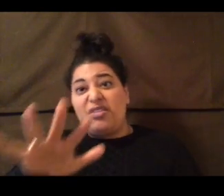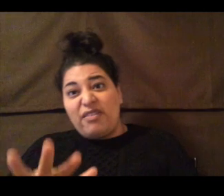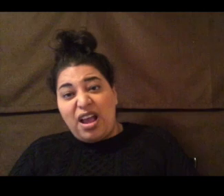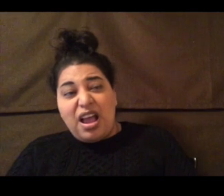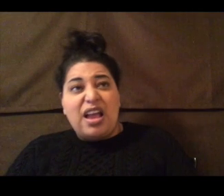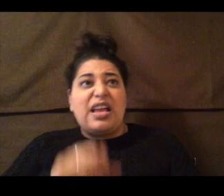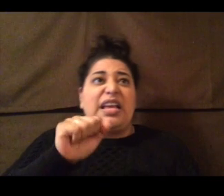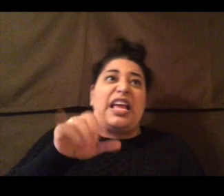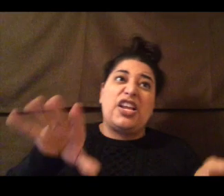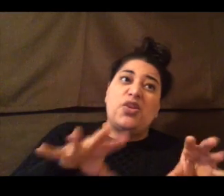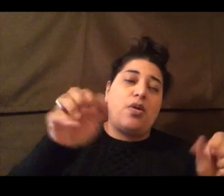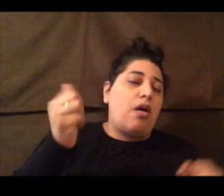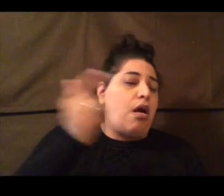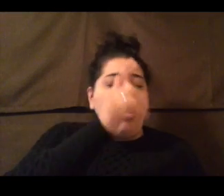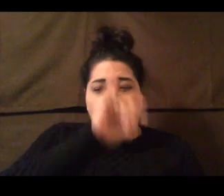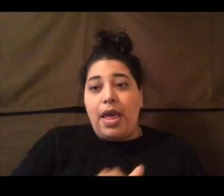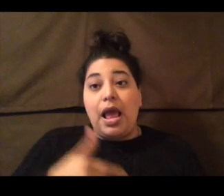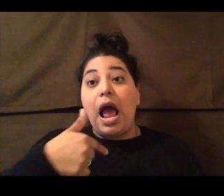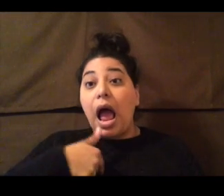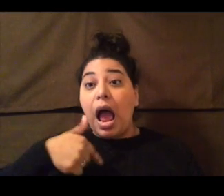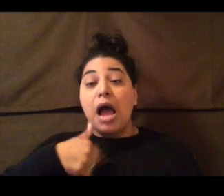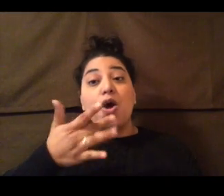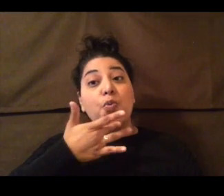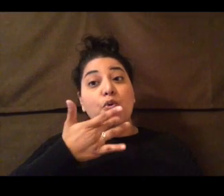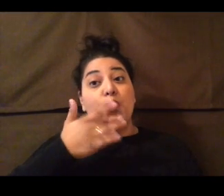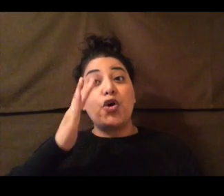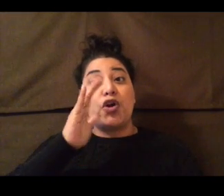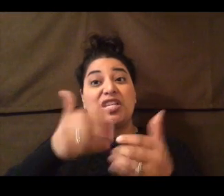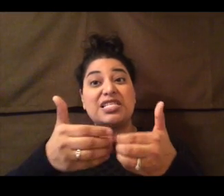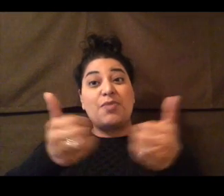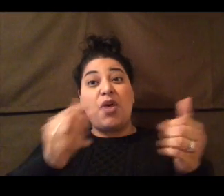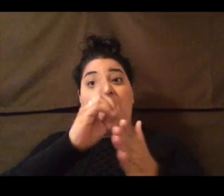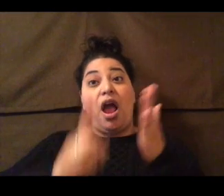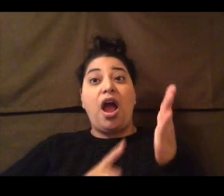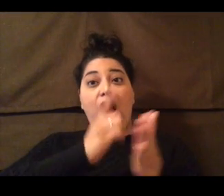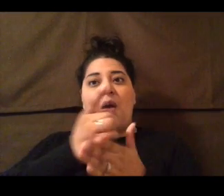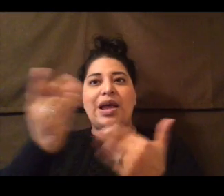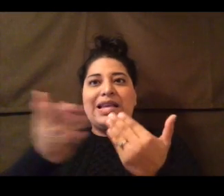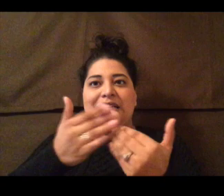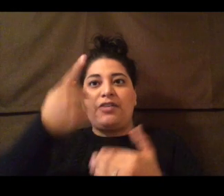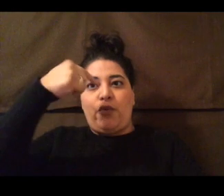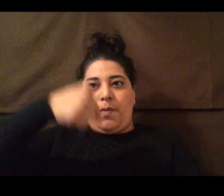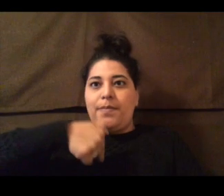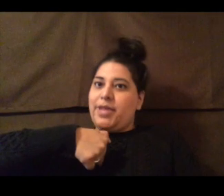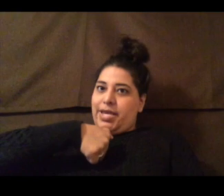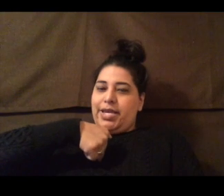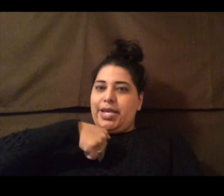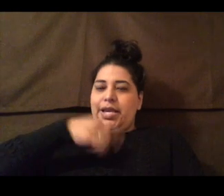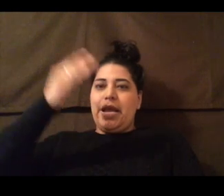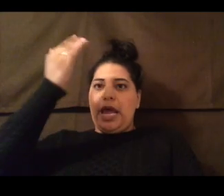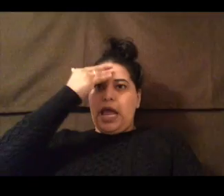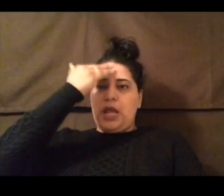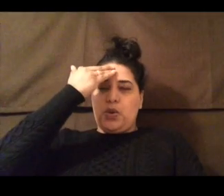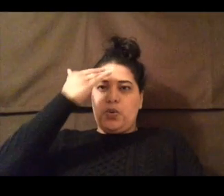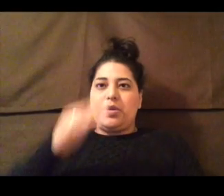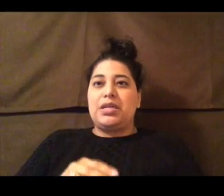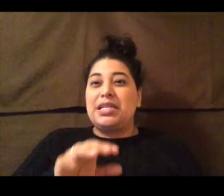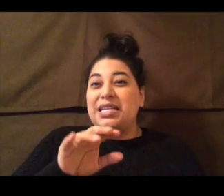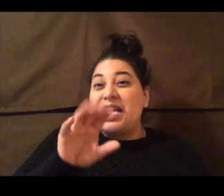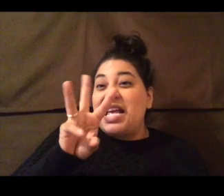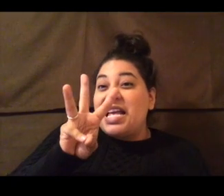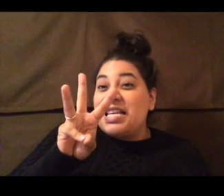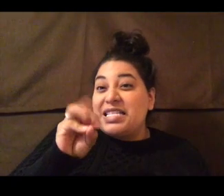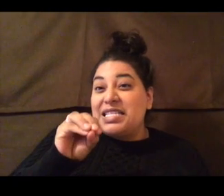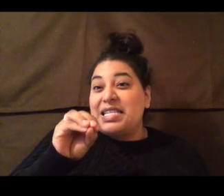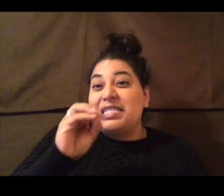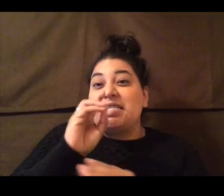to break it up by the hour because it's easy for me to do that. So I know that there's 60 minutes in there. And if you do over